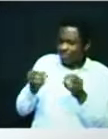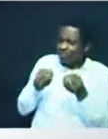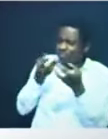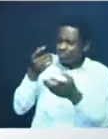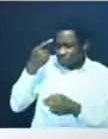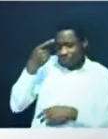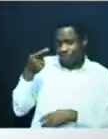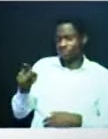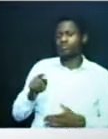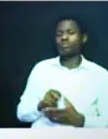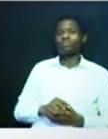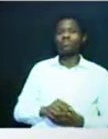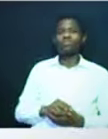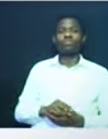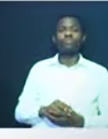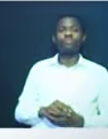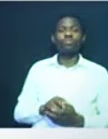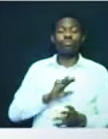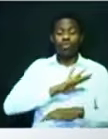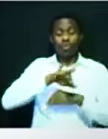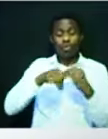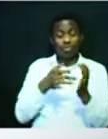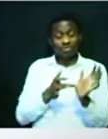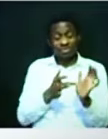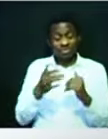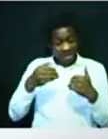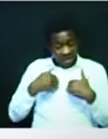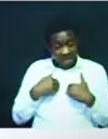that He has become